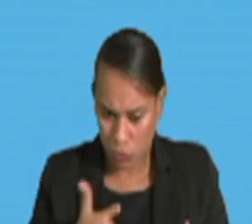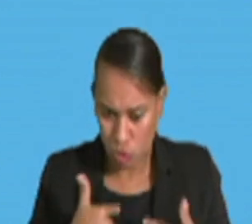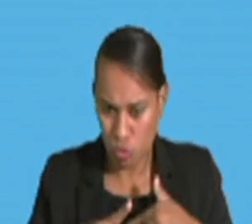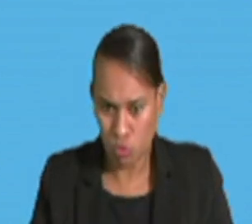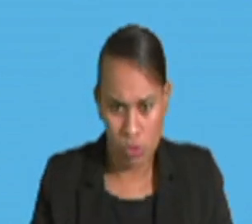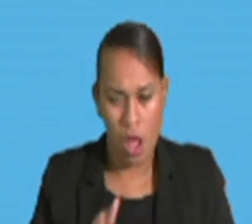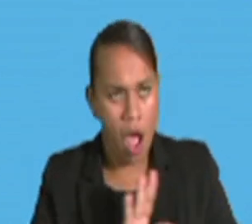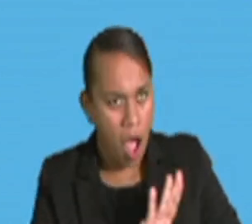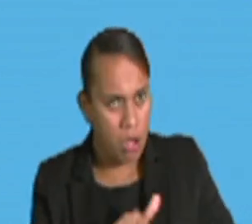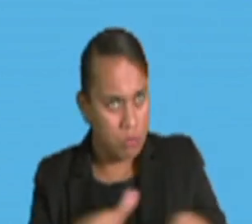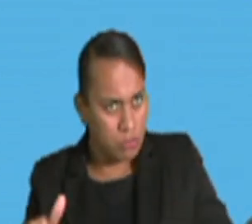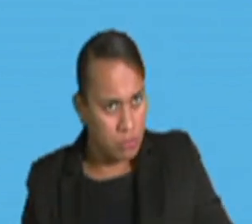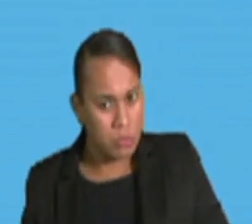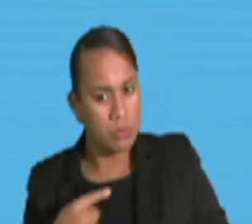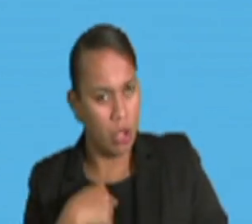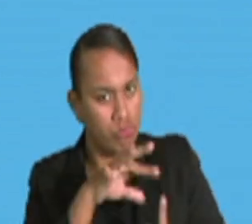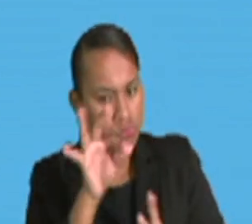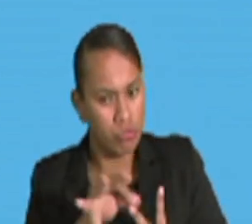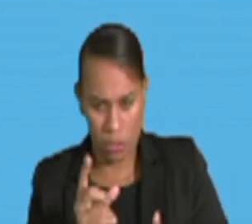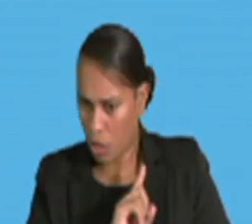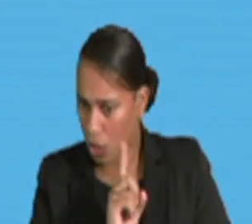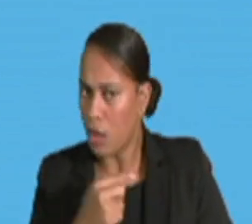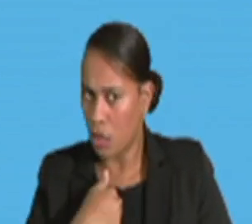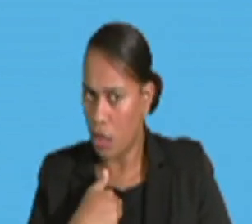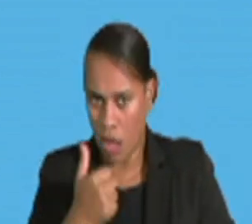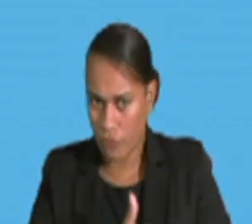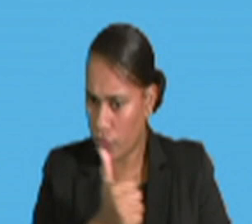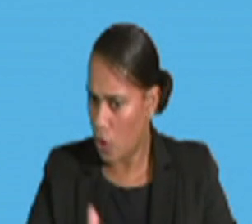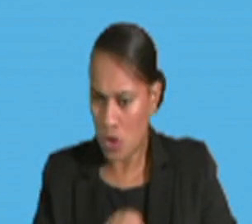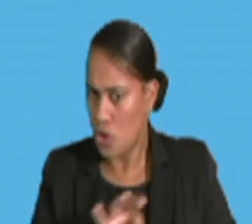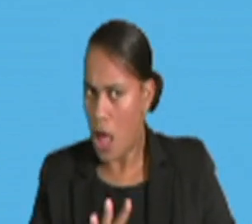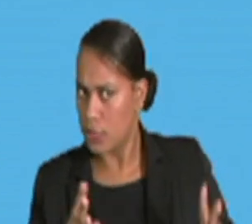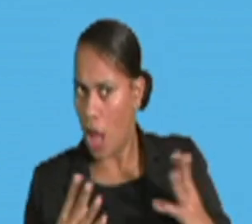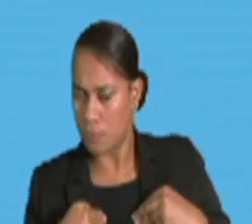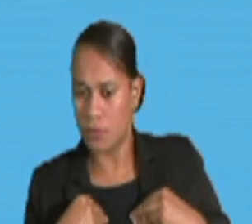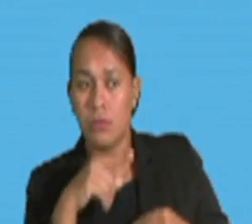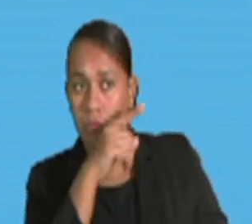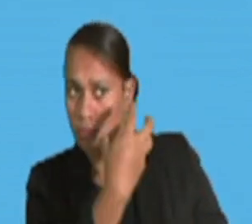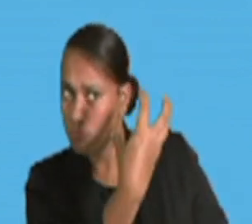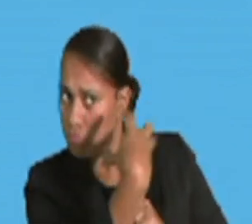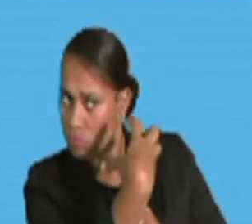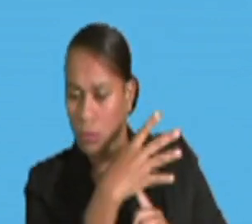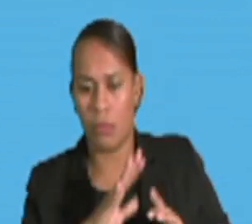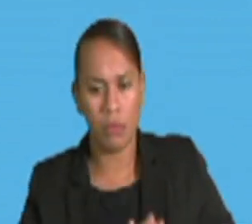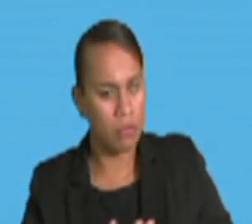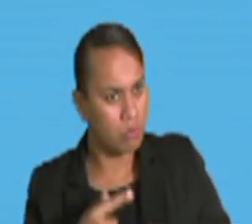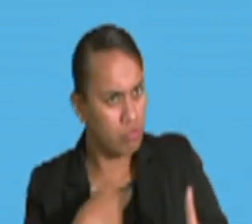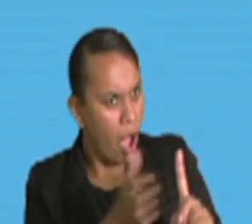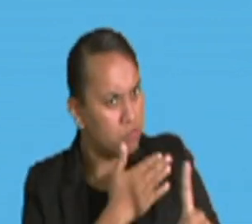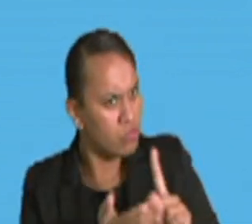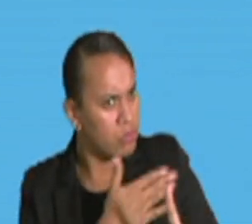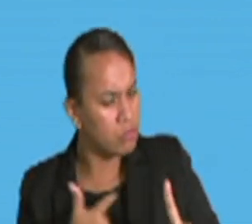Speaker, that's not how this government does business. We don't tolerate any manipulation of the process that promote